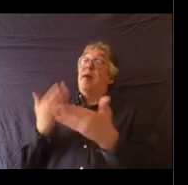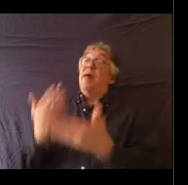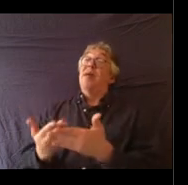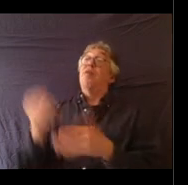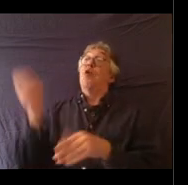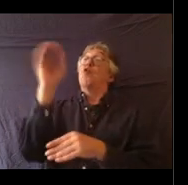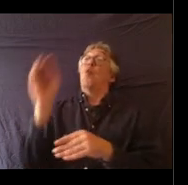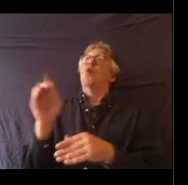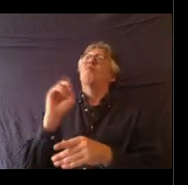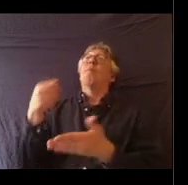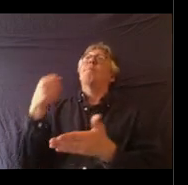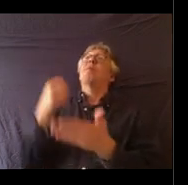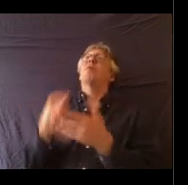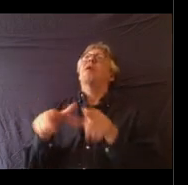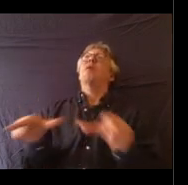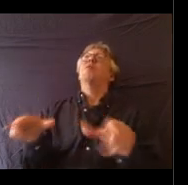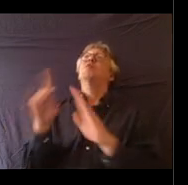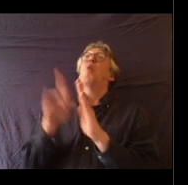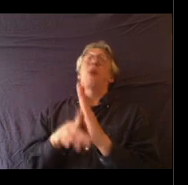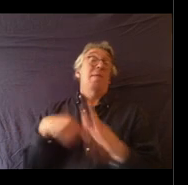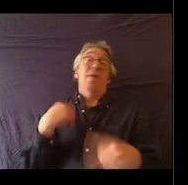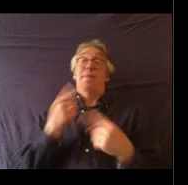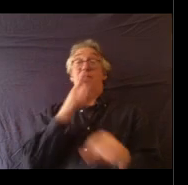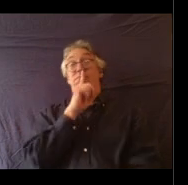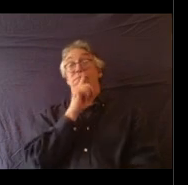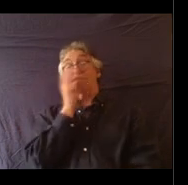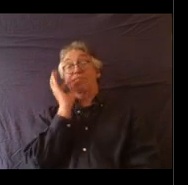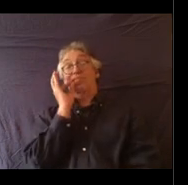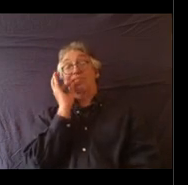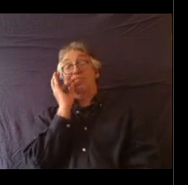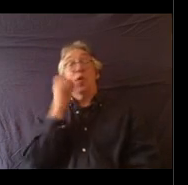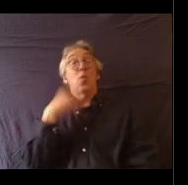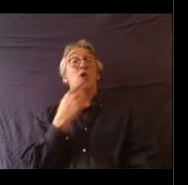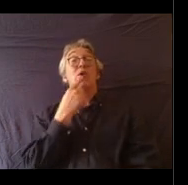regard. We say that 50% of the